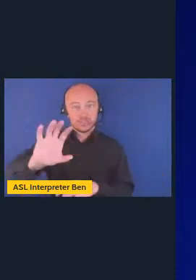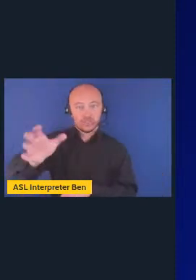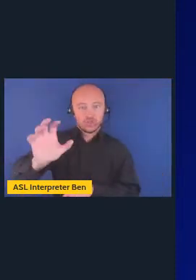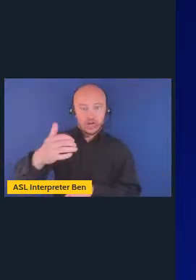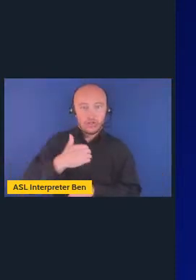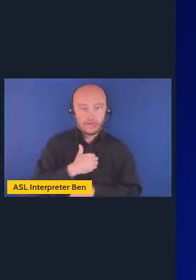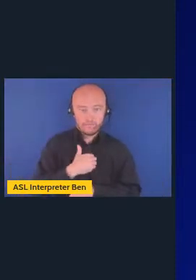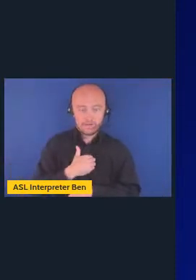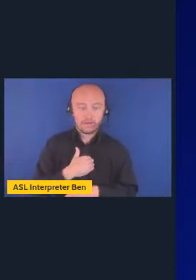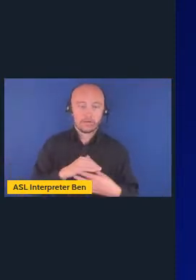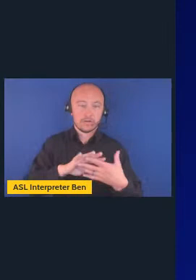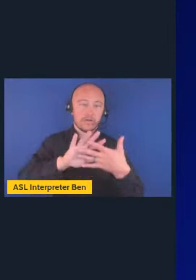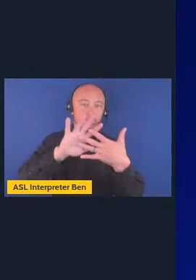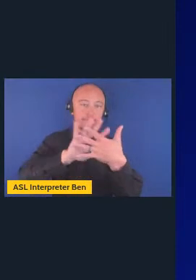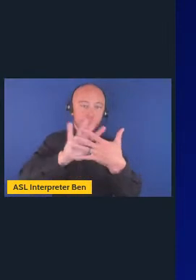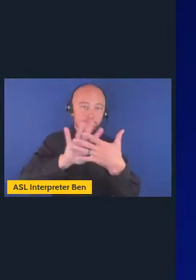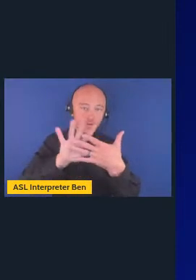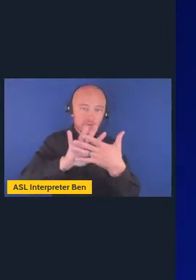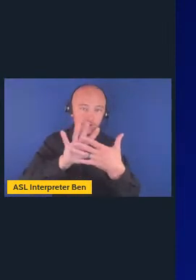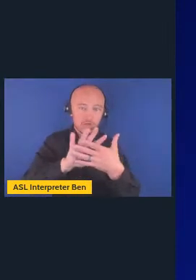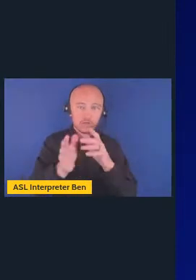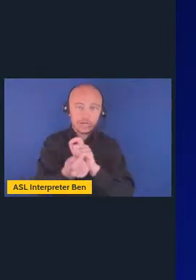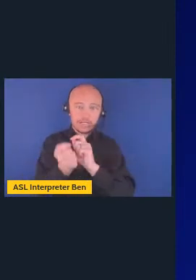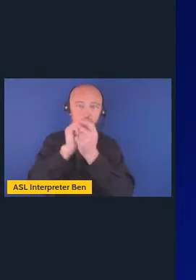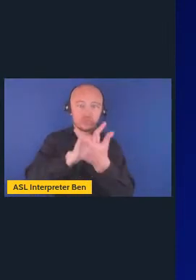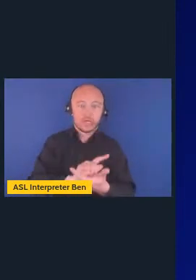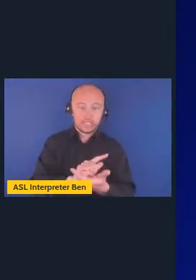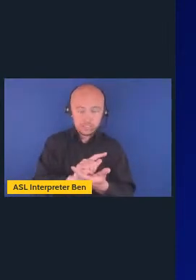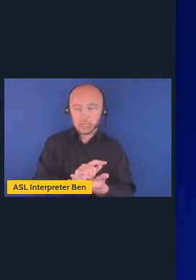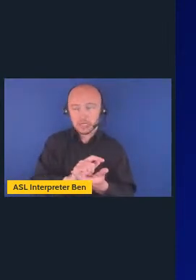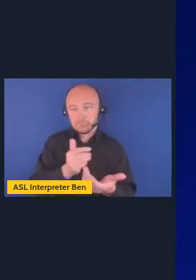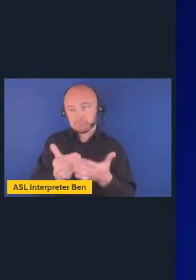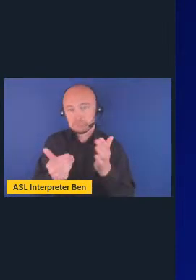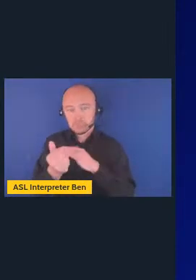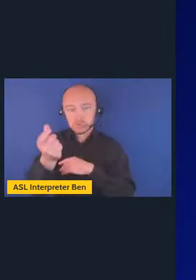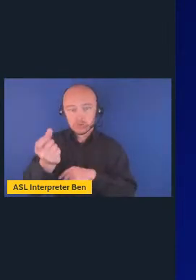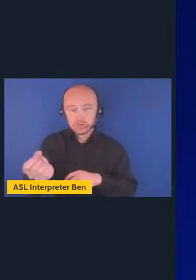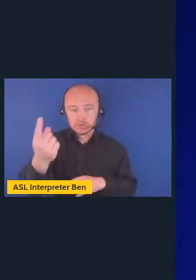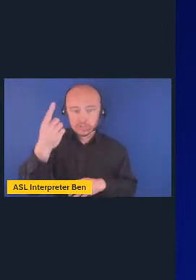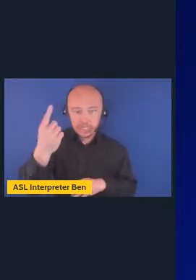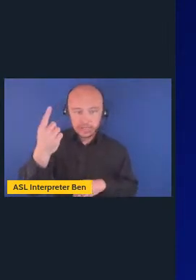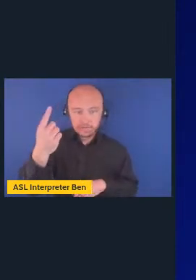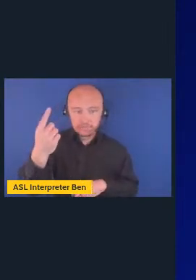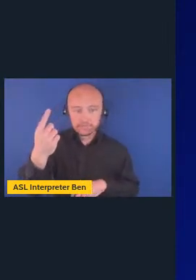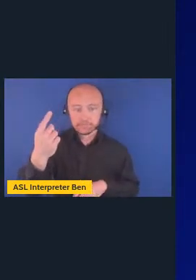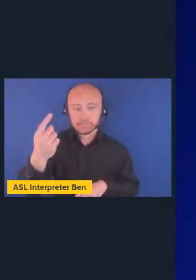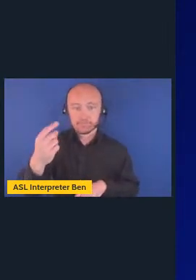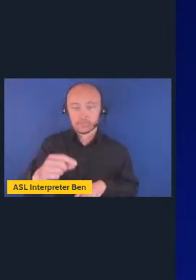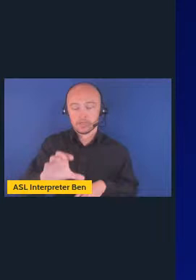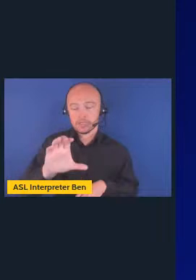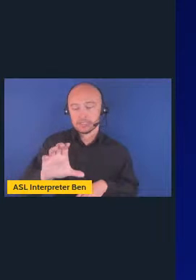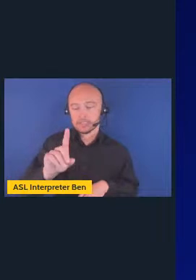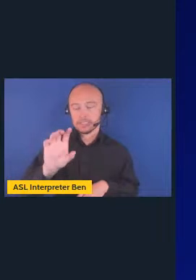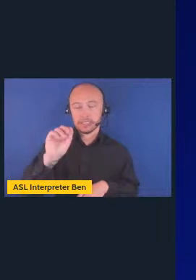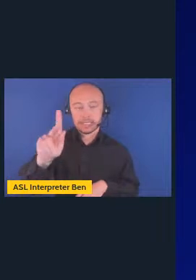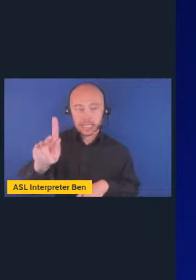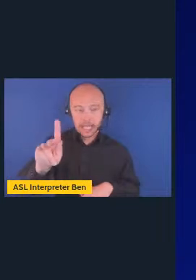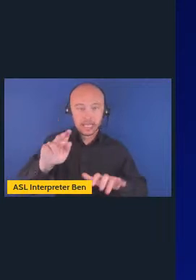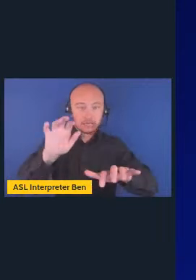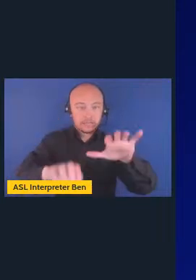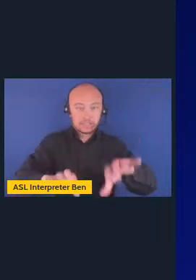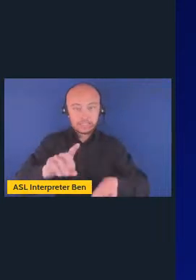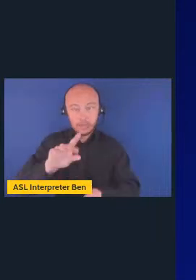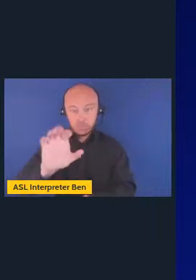process, you need to filter and translate that message to be something sensible. The beauty of the CDK is that you can codify